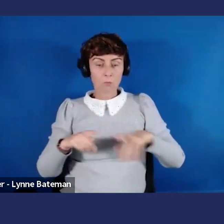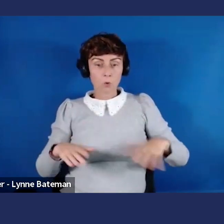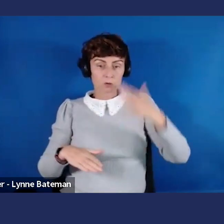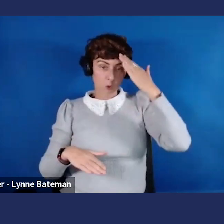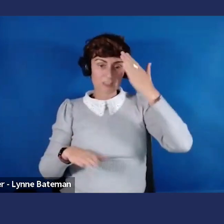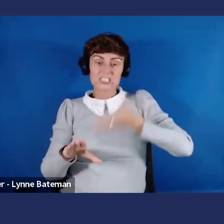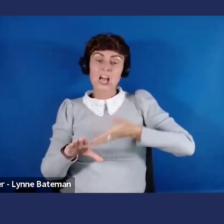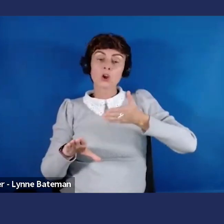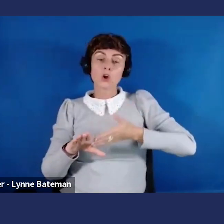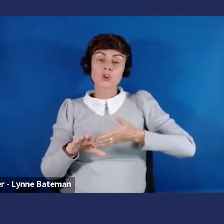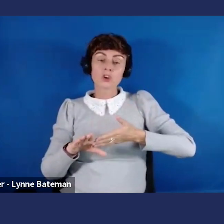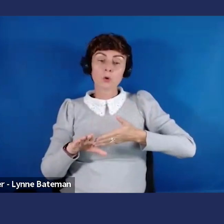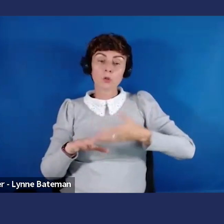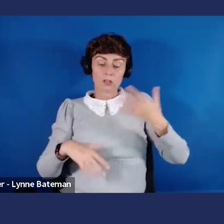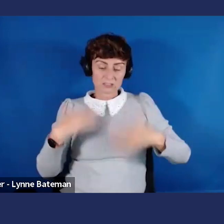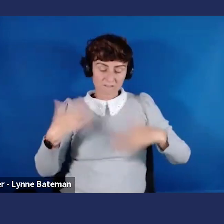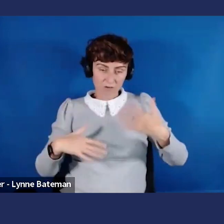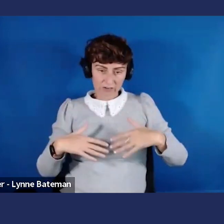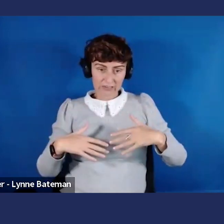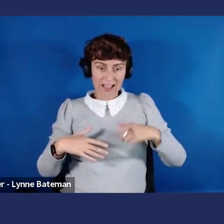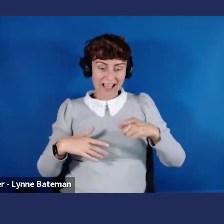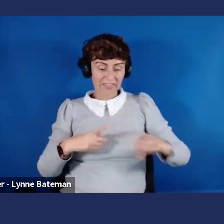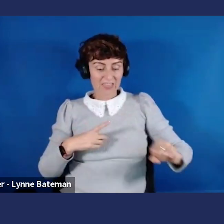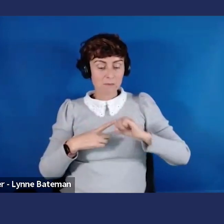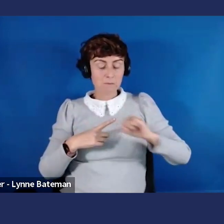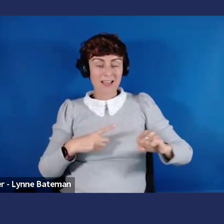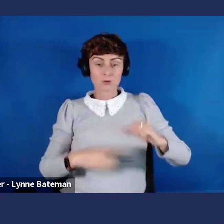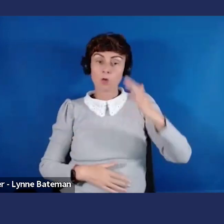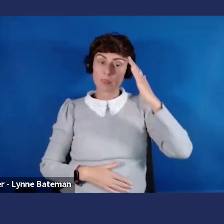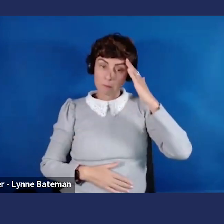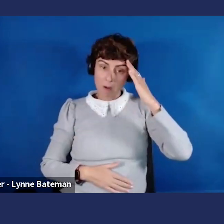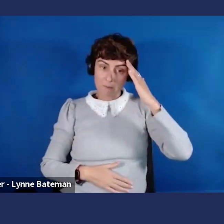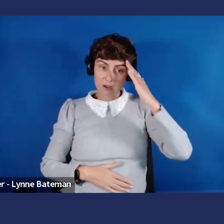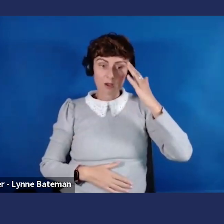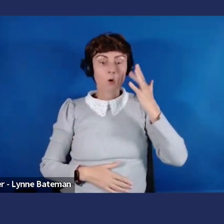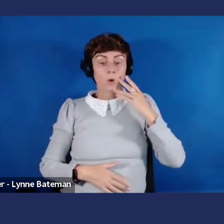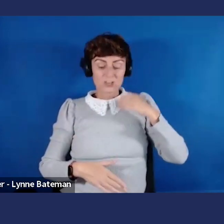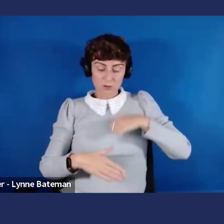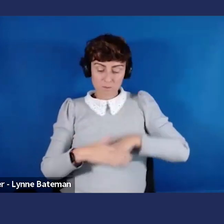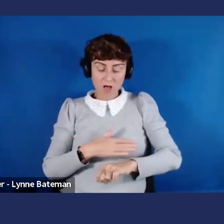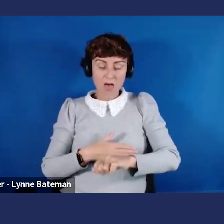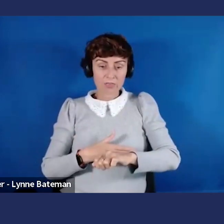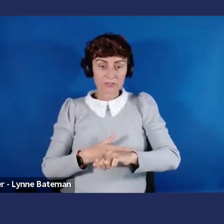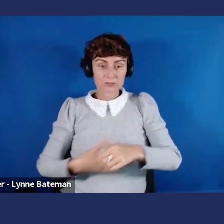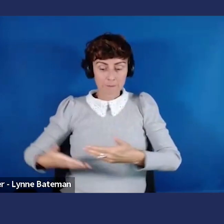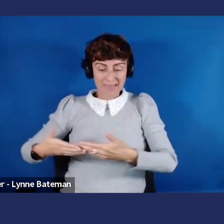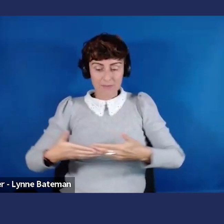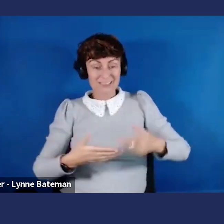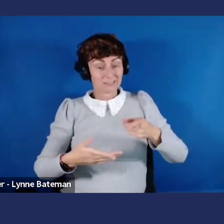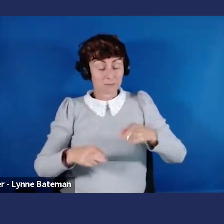pregnancy and childbirth, and the impact that this has on mothers, birthing people, and children and the babies that are